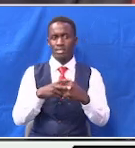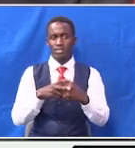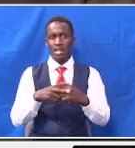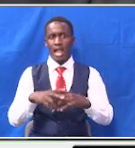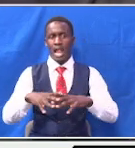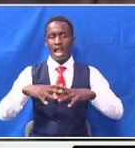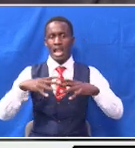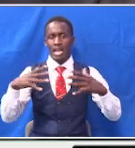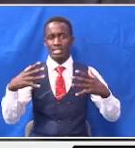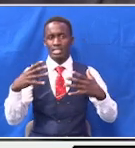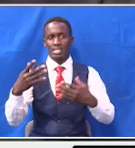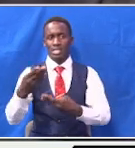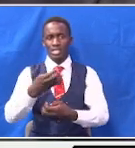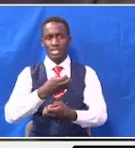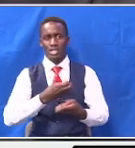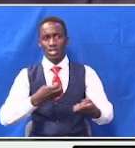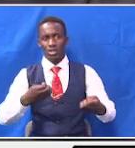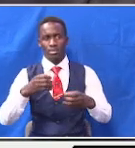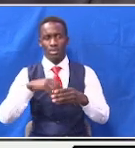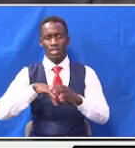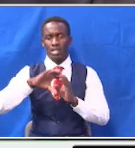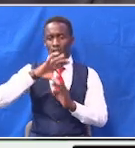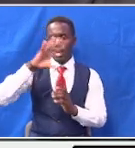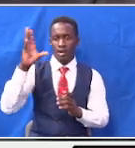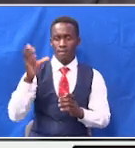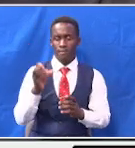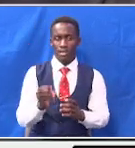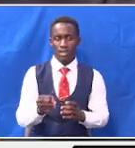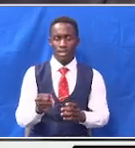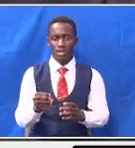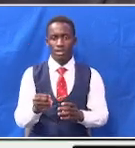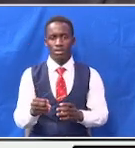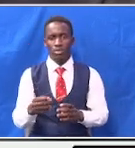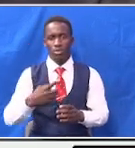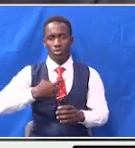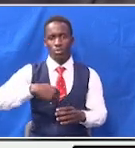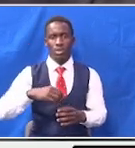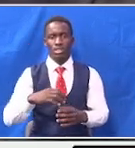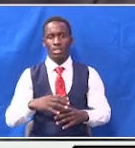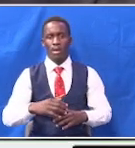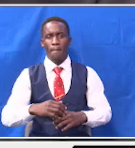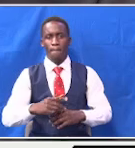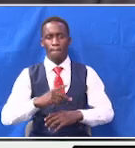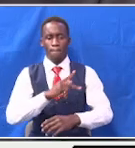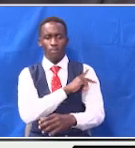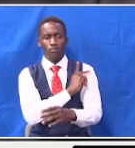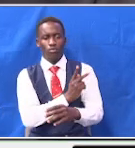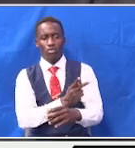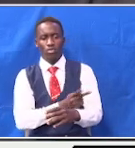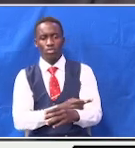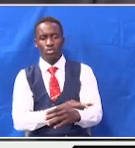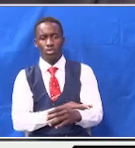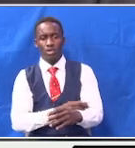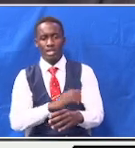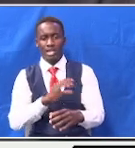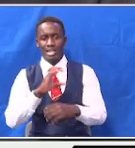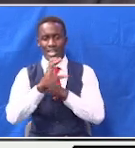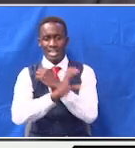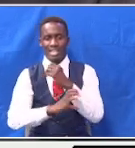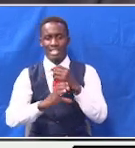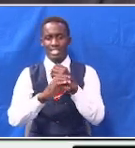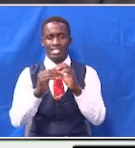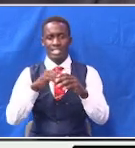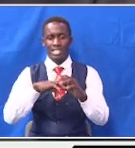largest economy in the continent of Africa. We are the most powerful country militarily in